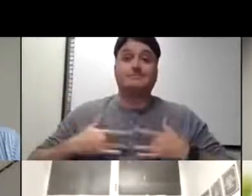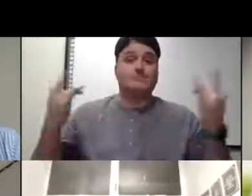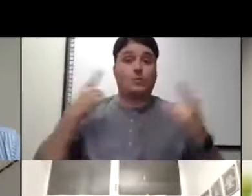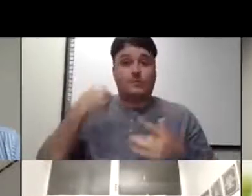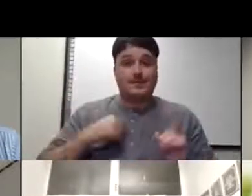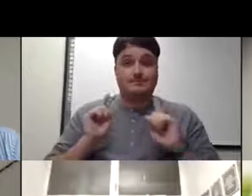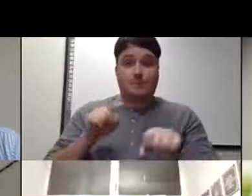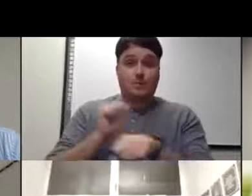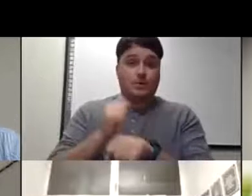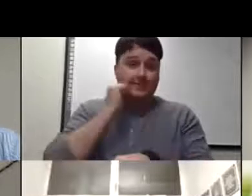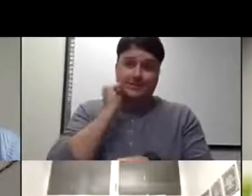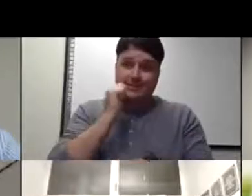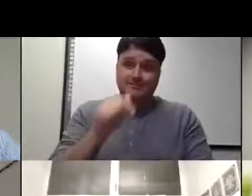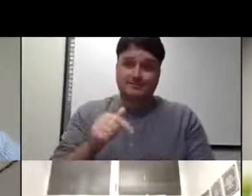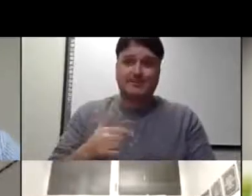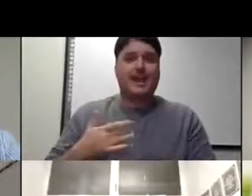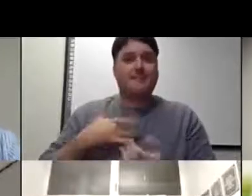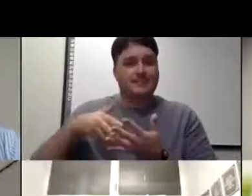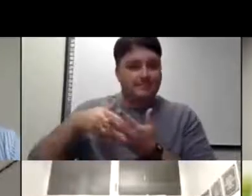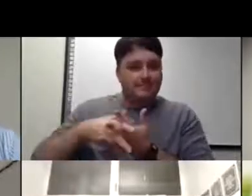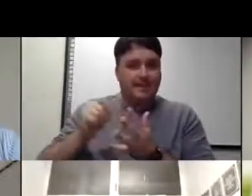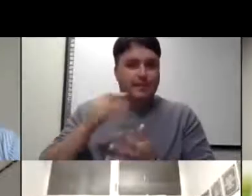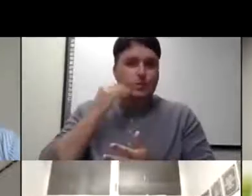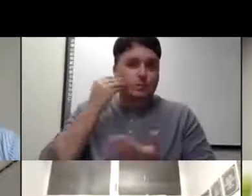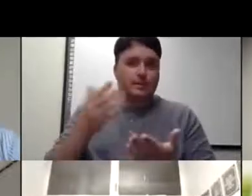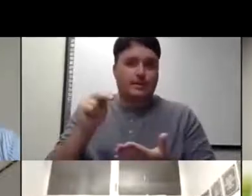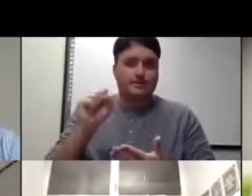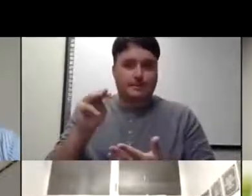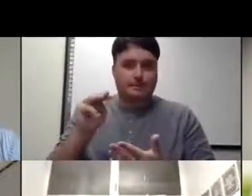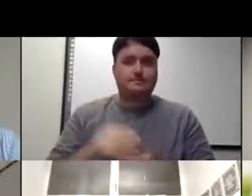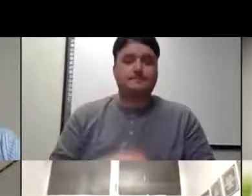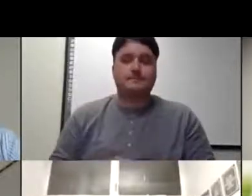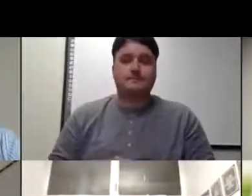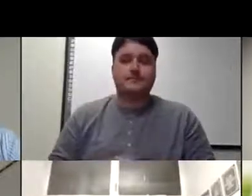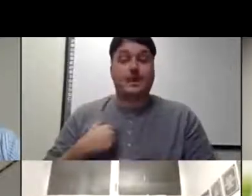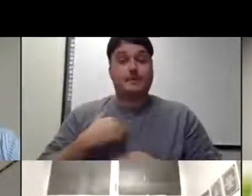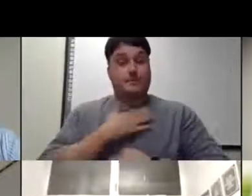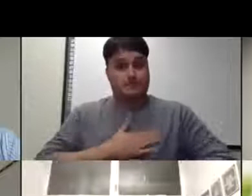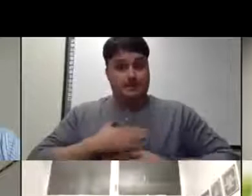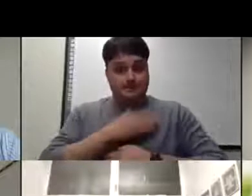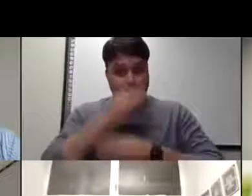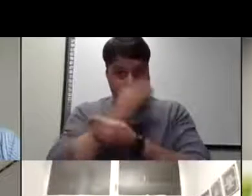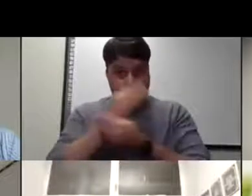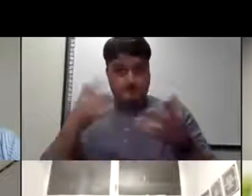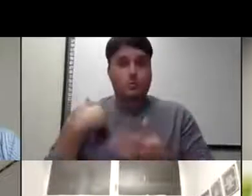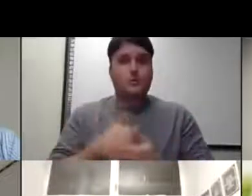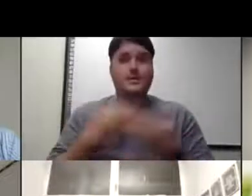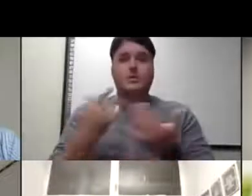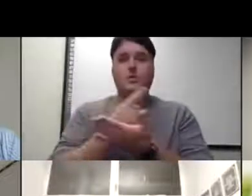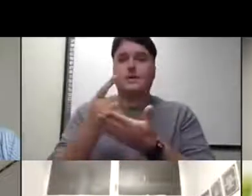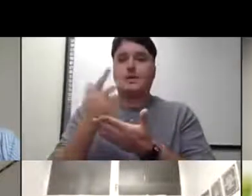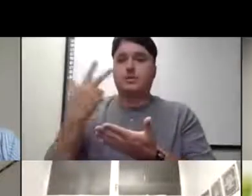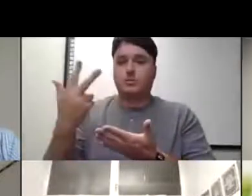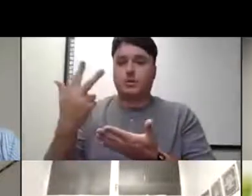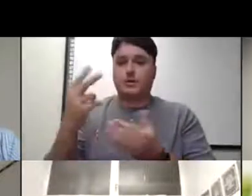work each day and I feel at home at NSM. I'm very pleased to share with you that we are on week 3 with no